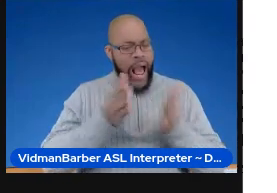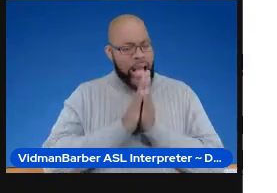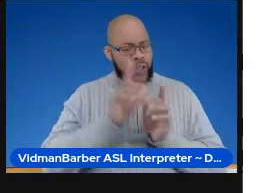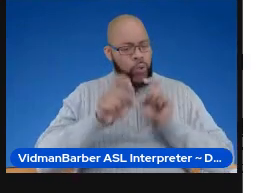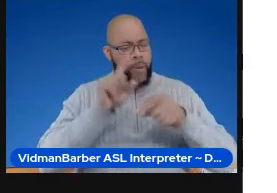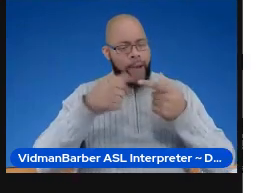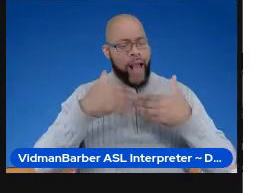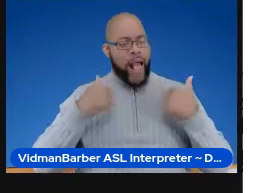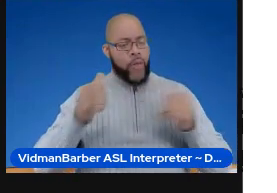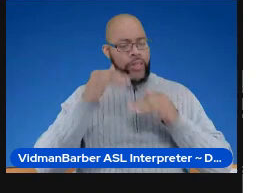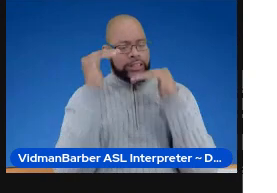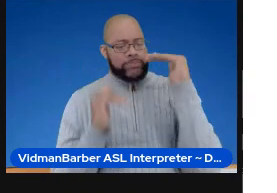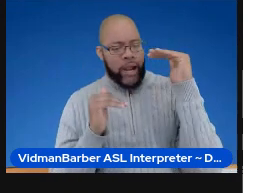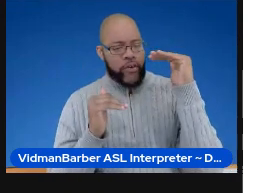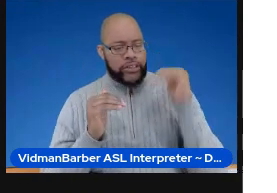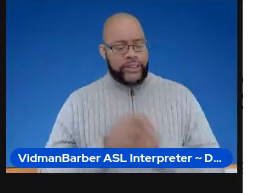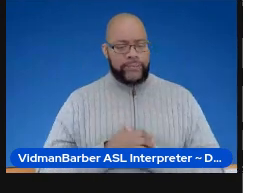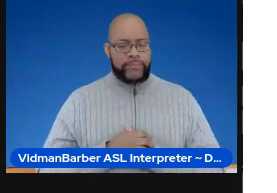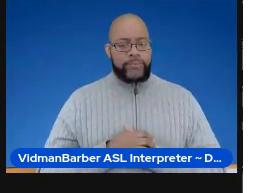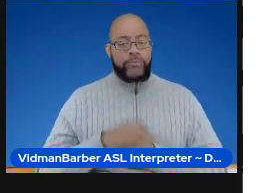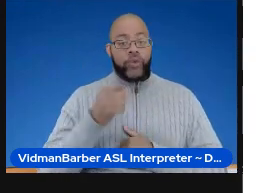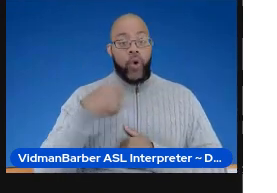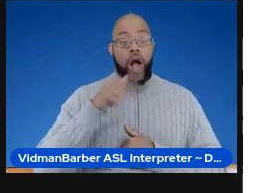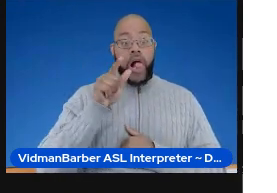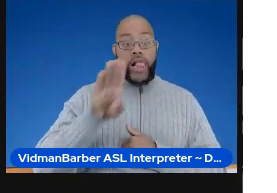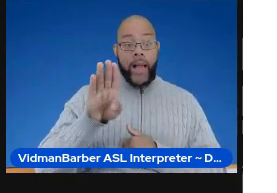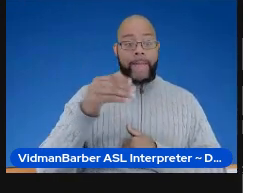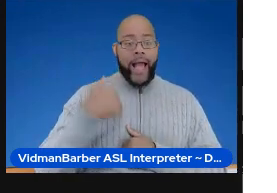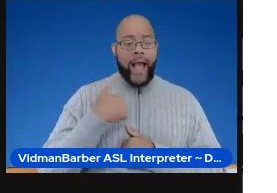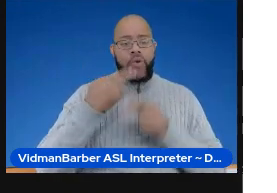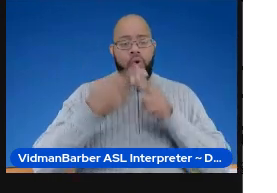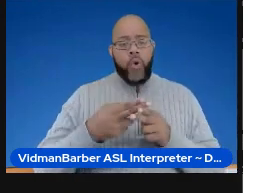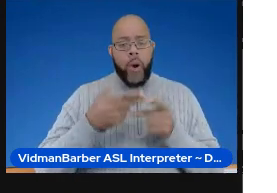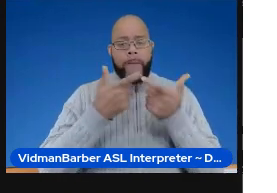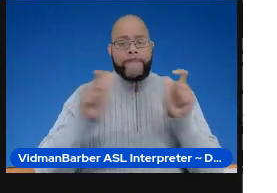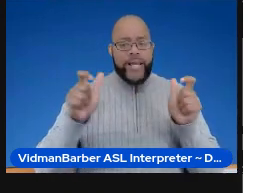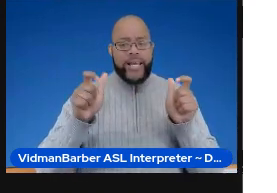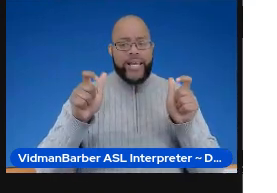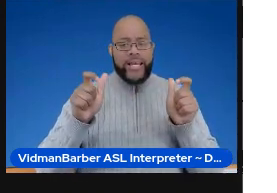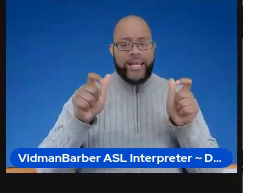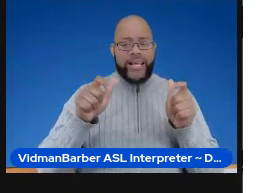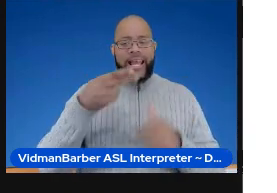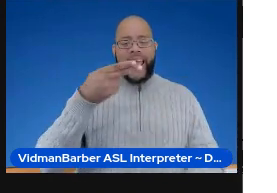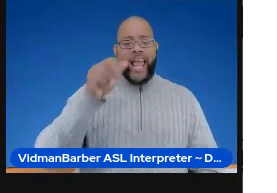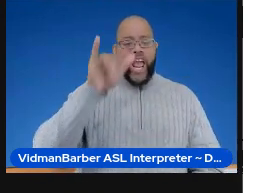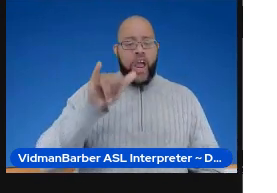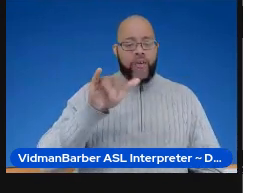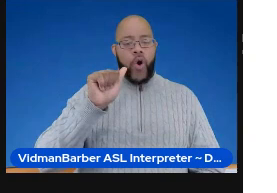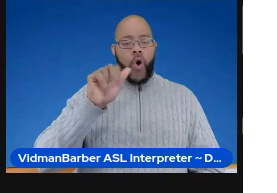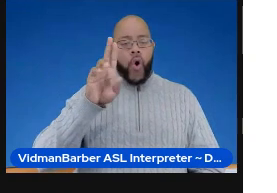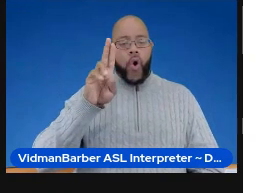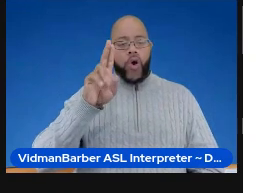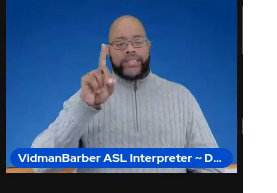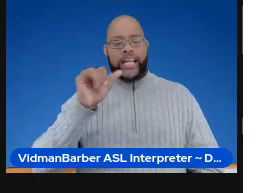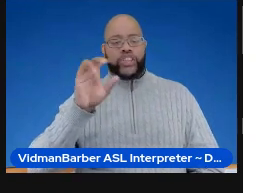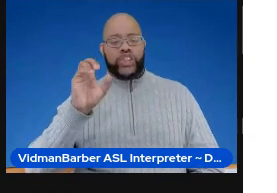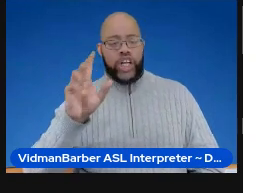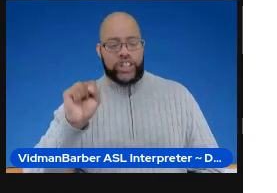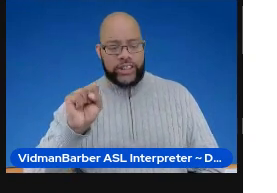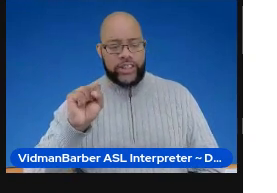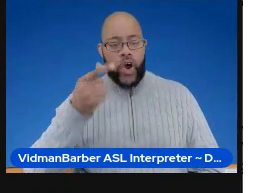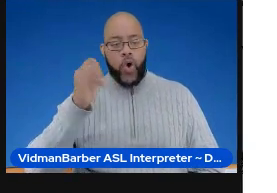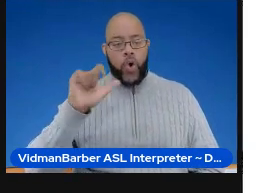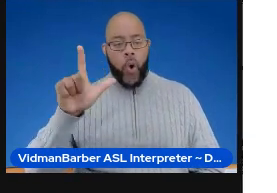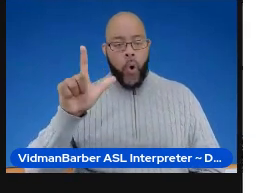disparities. And so our laboratory has what we call a big, hairy, audacious goal. We want to cure things. We want to change